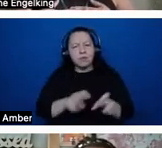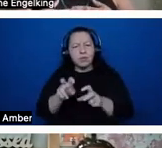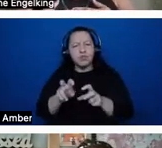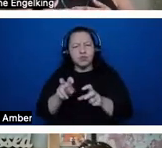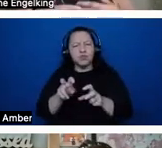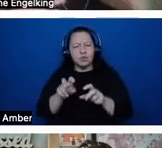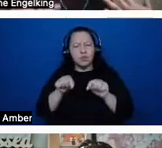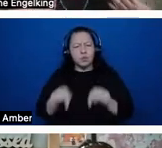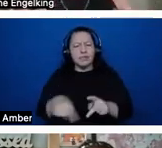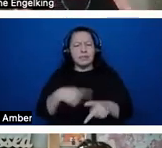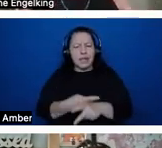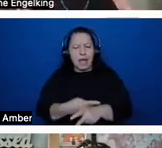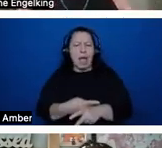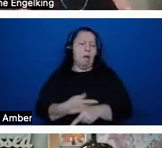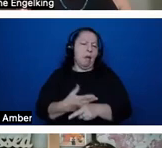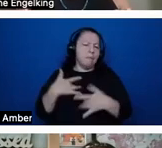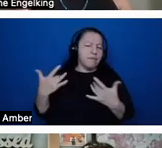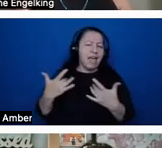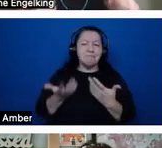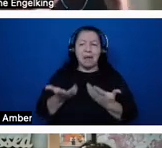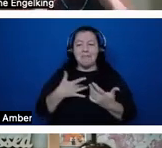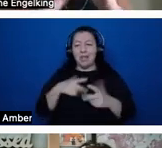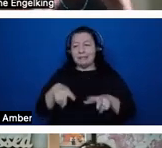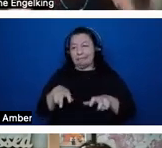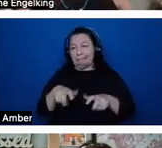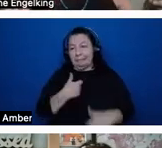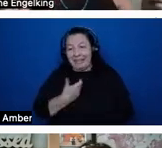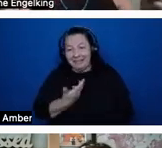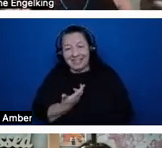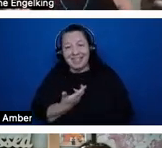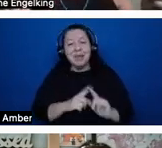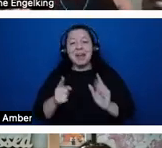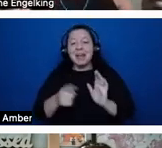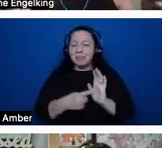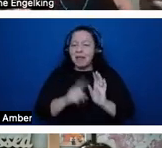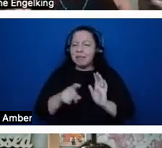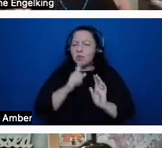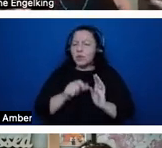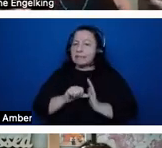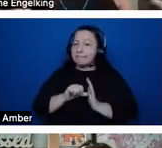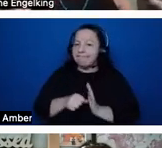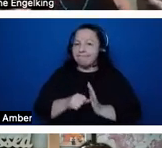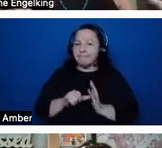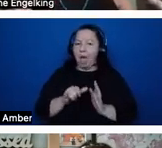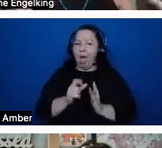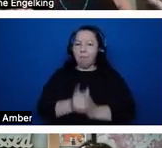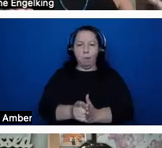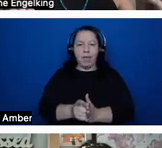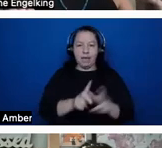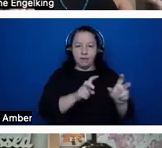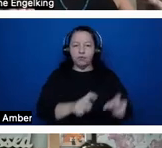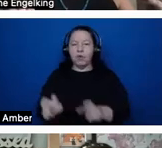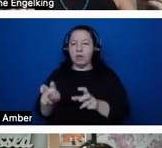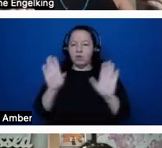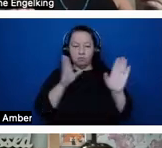little selfish, but like for myself, I sometimes need to mark those moments of transition, right? I have been